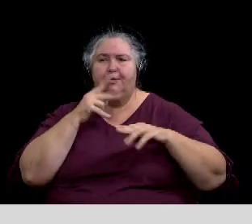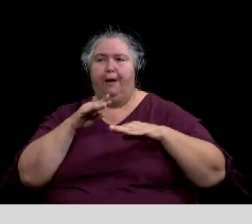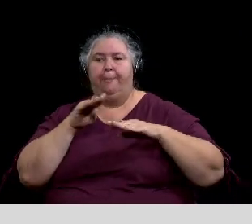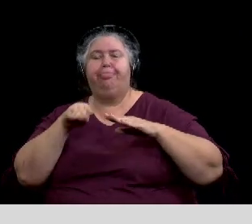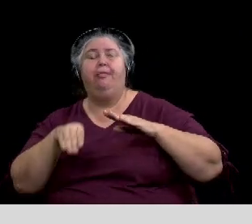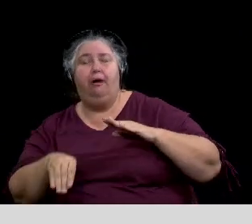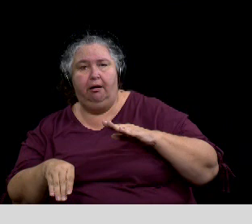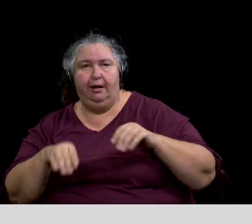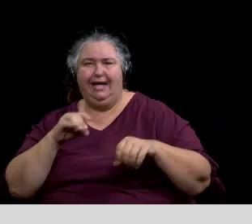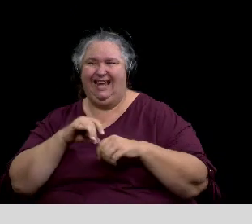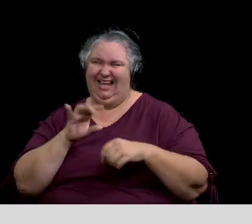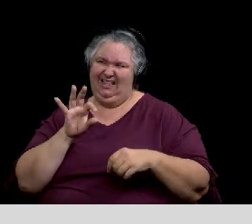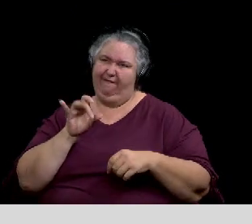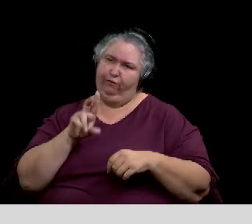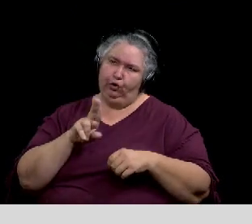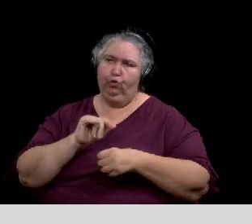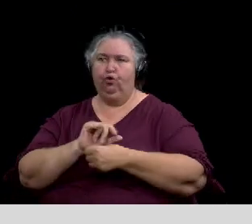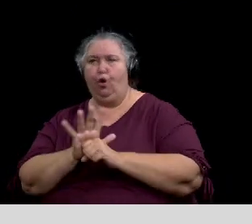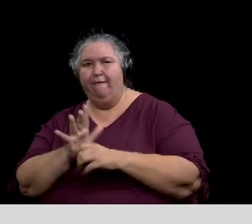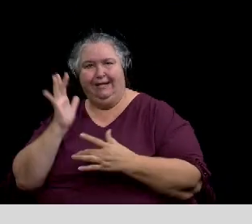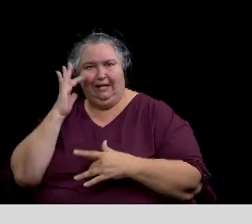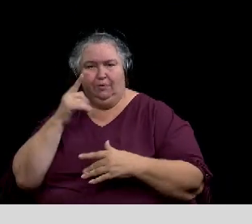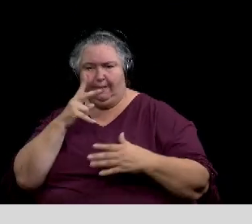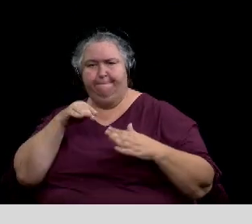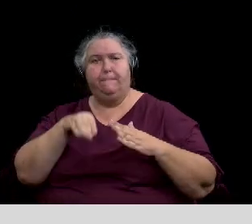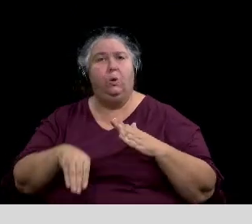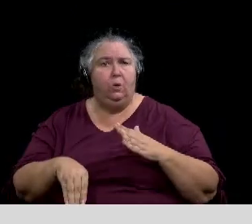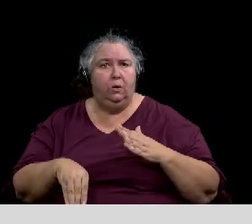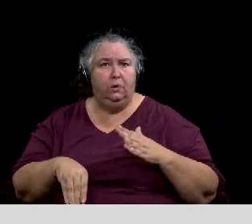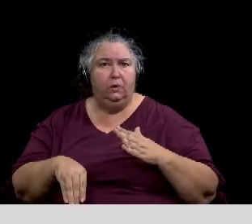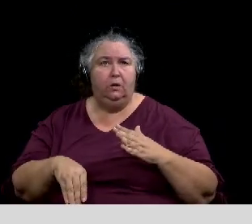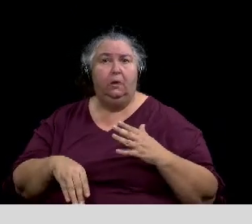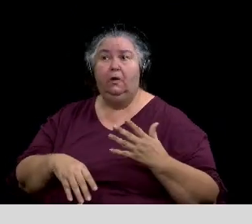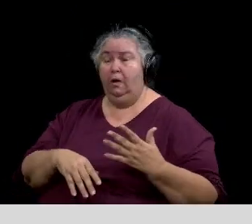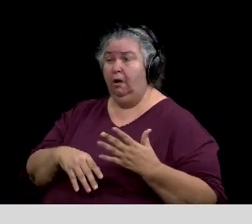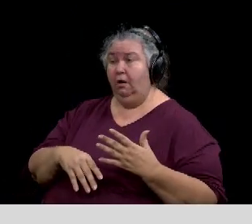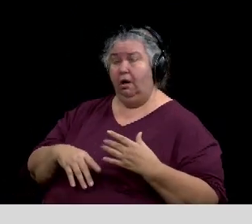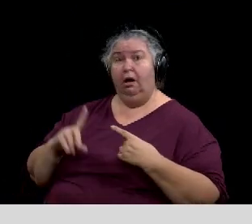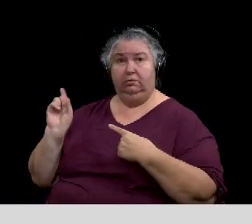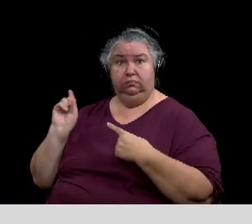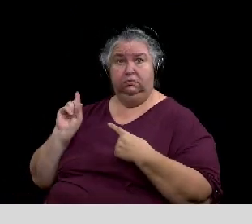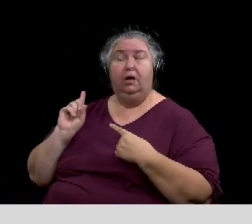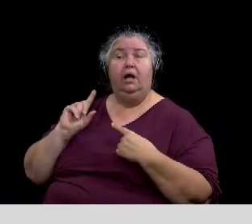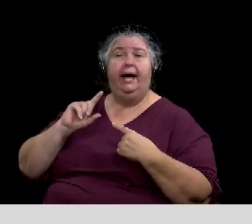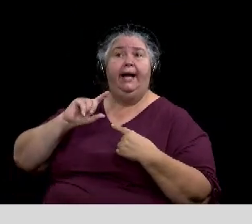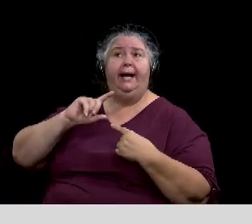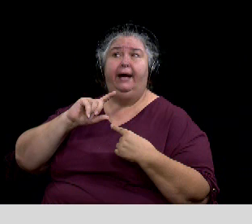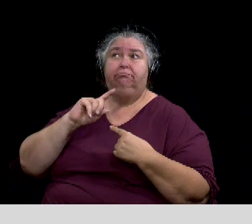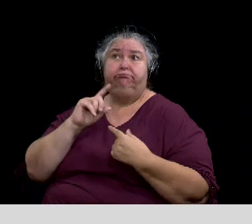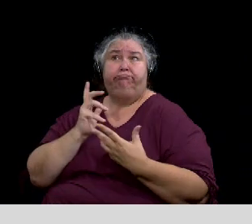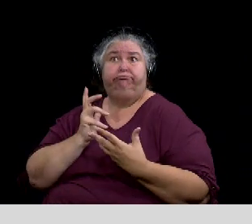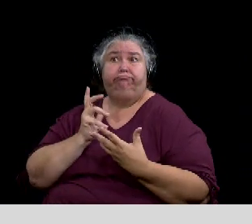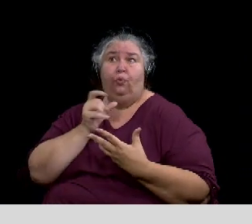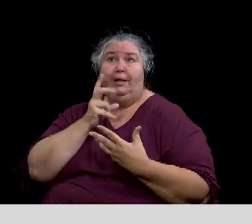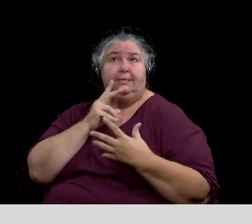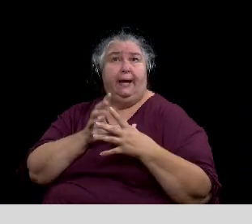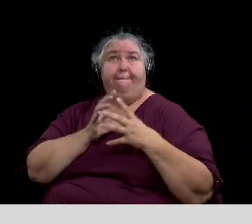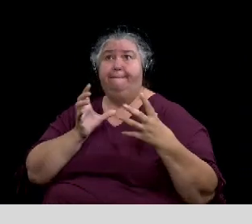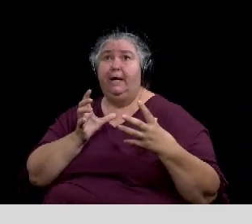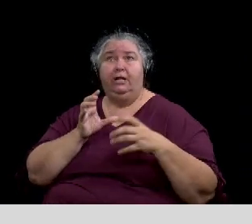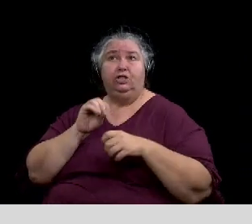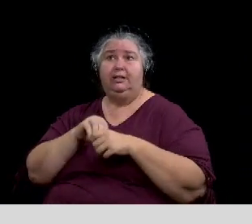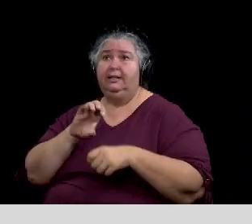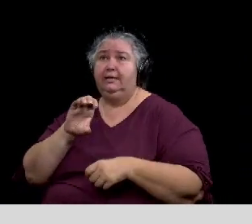in influenza-like and COVID-like illness, and we didn't see much at all in our